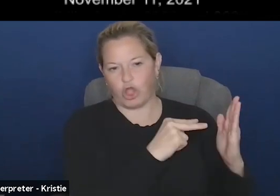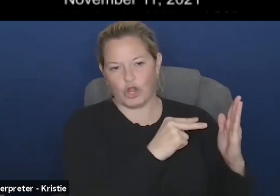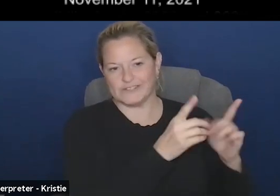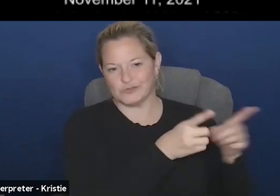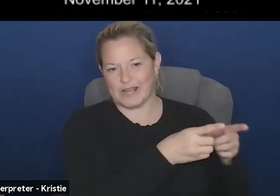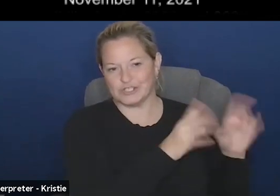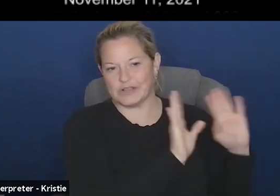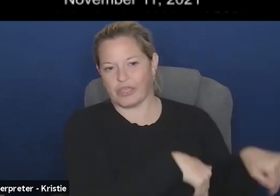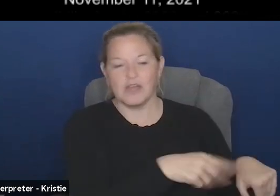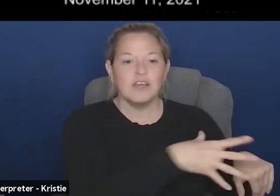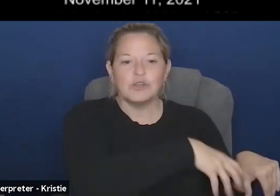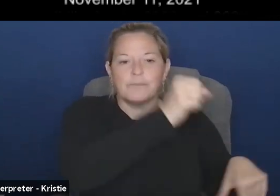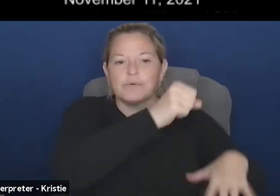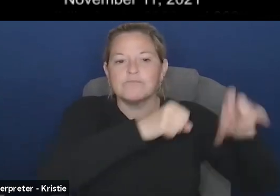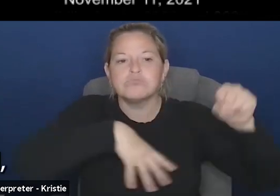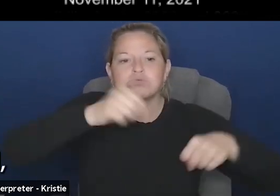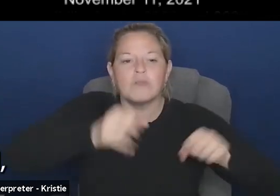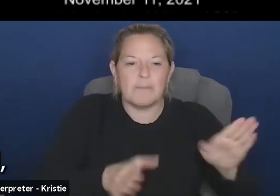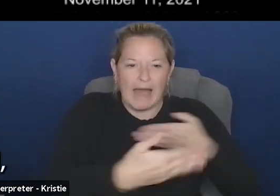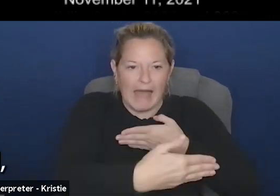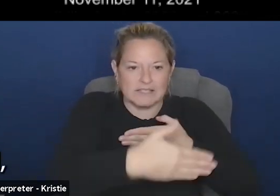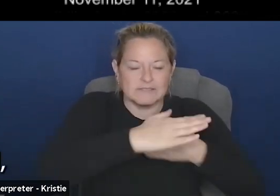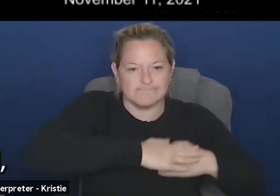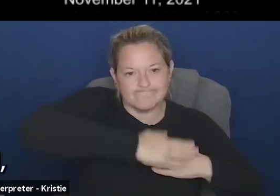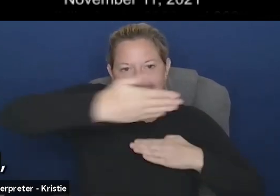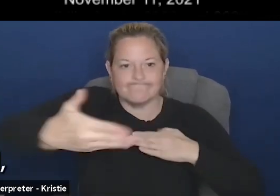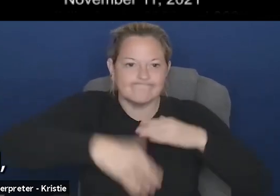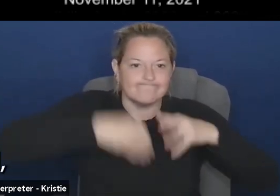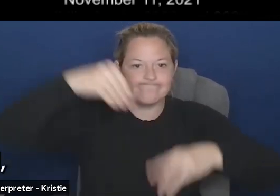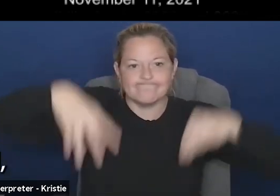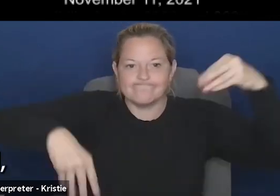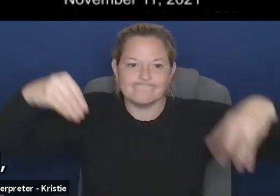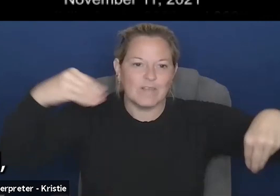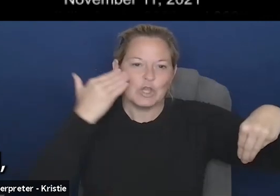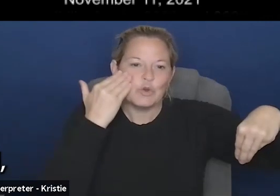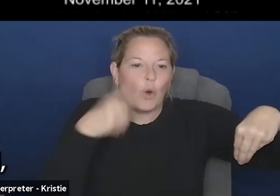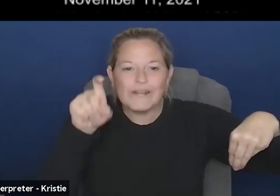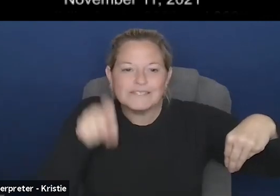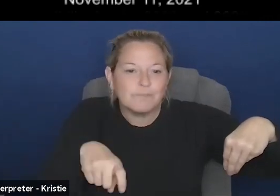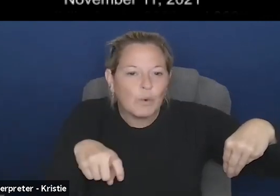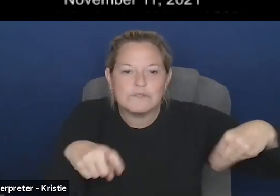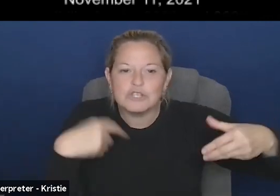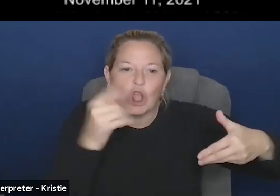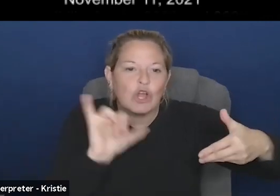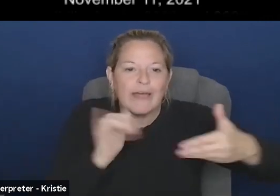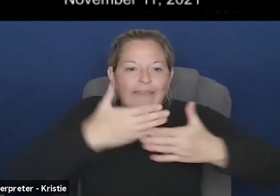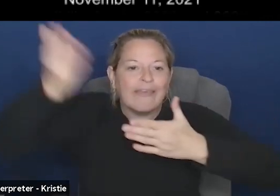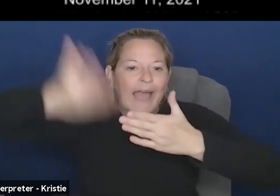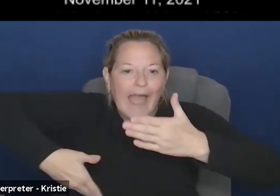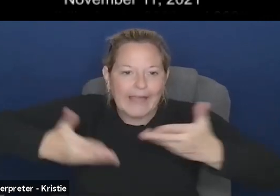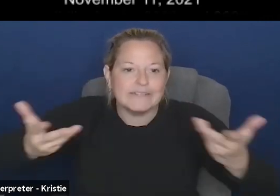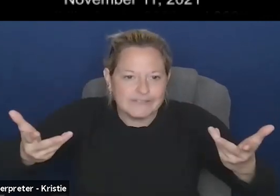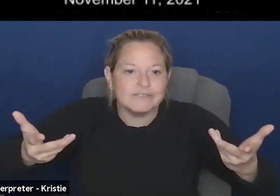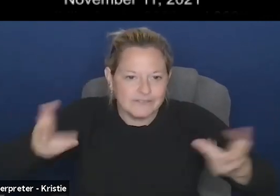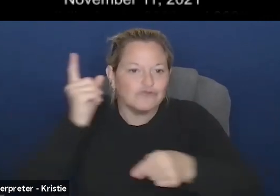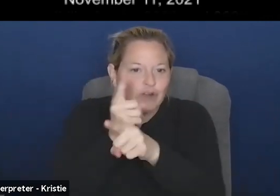box, you look at the parts, you know what the thing is supposed to be in the end, and it takes a while longer, but it's